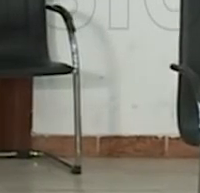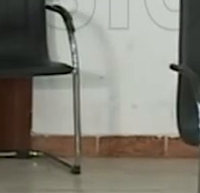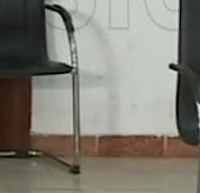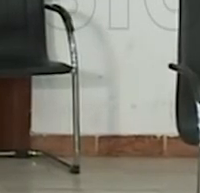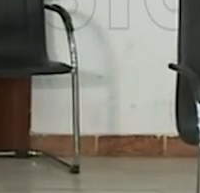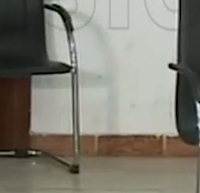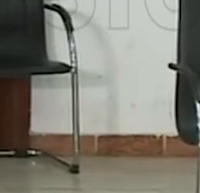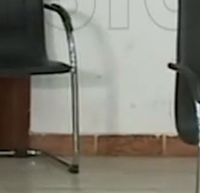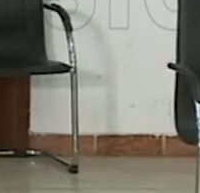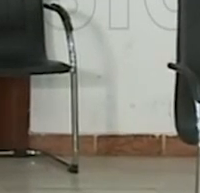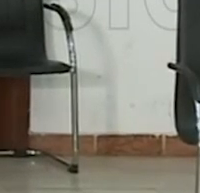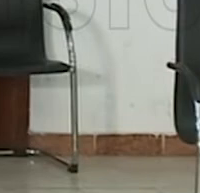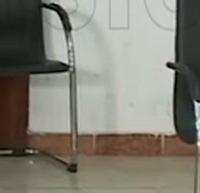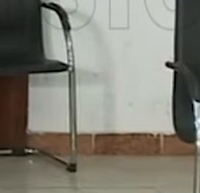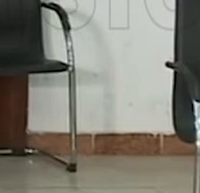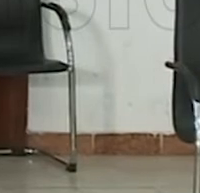And how soon,